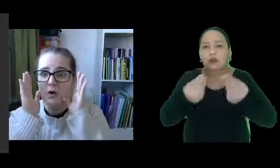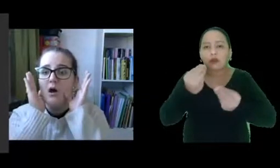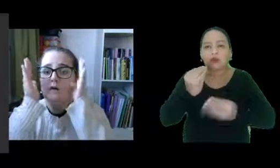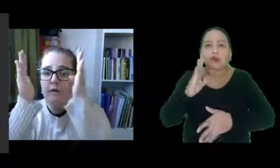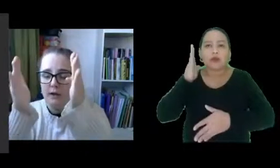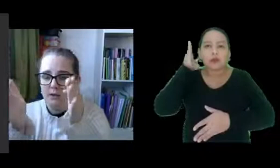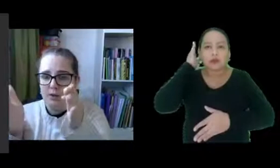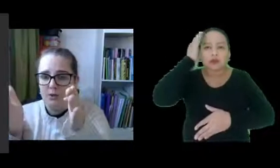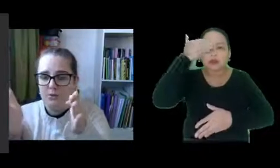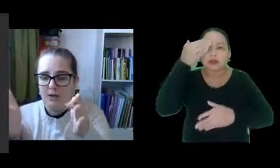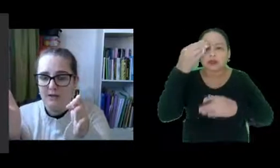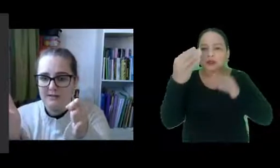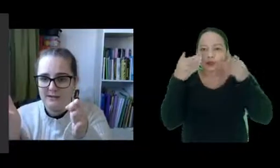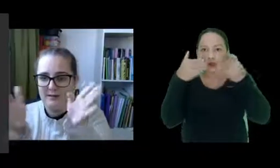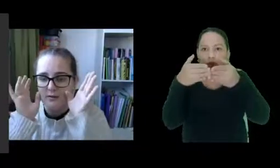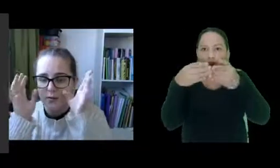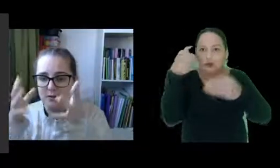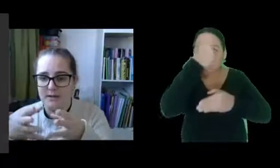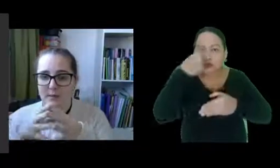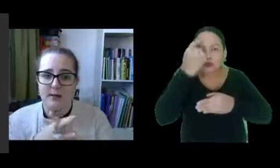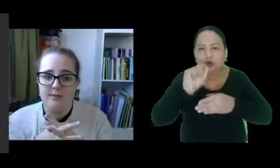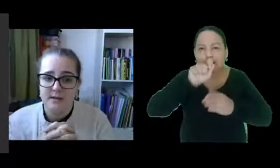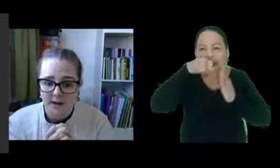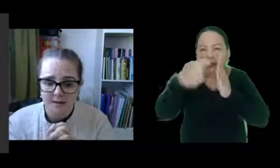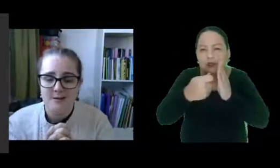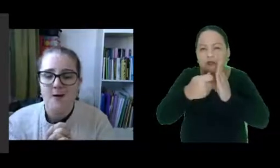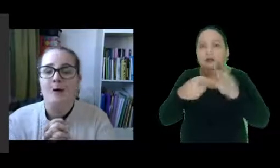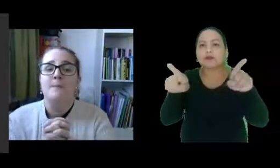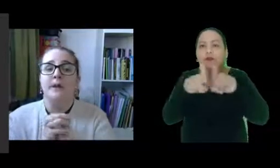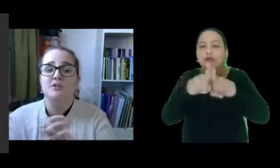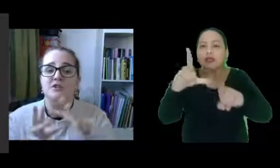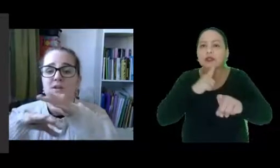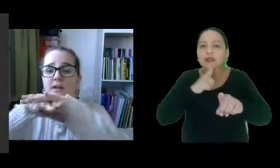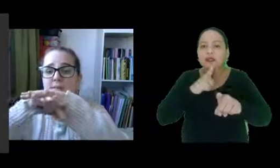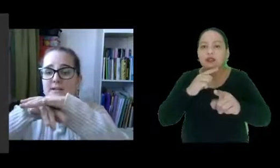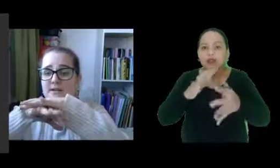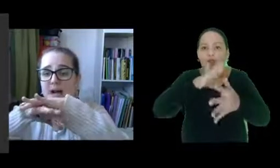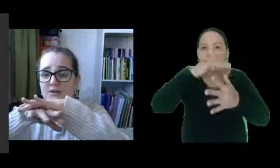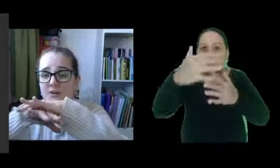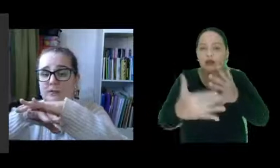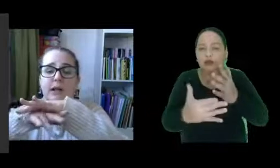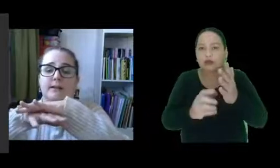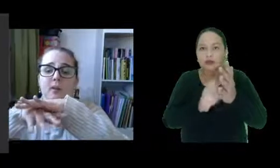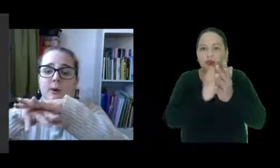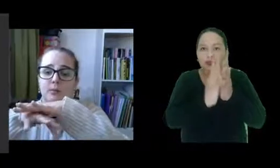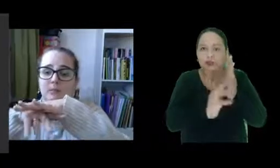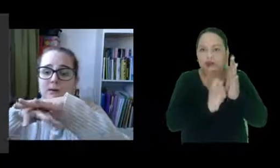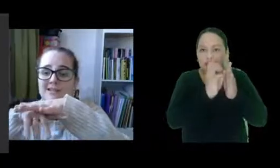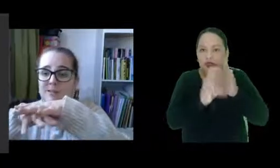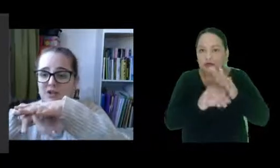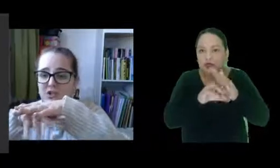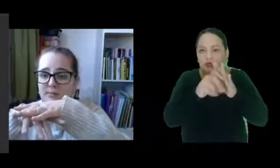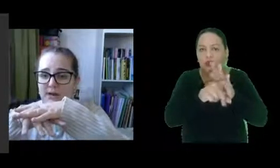make sure that the person focuses on the face of the signer so this person is able to understand the signals. We have